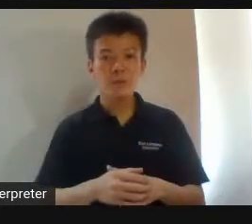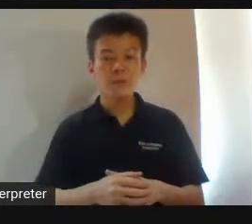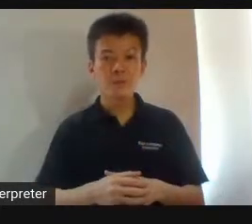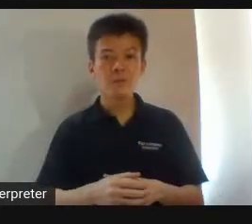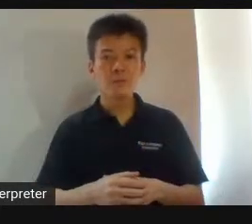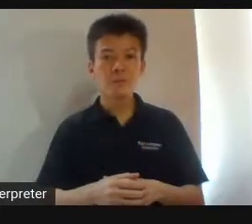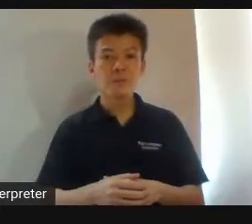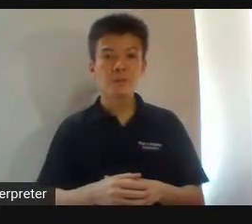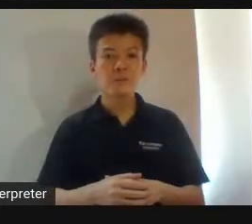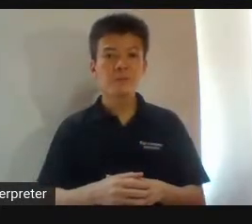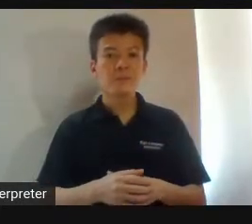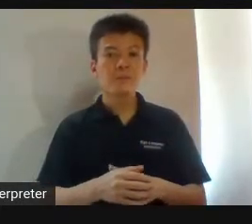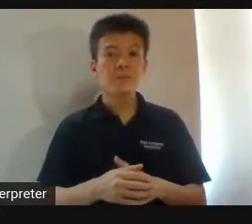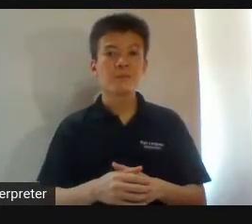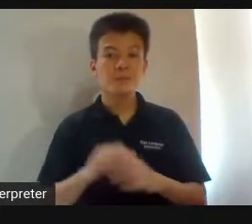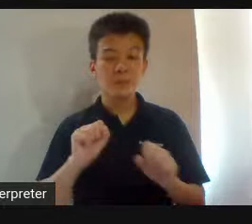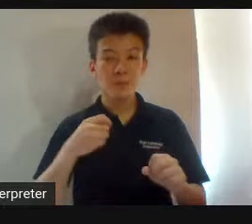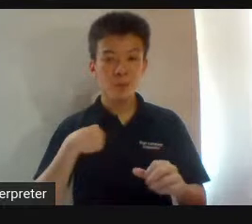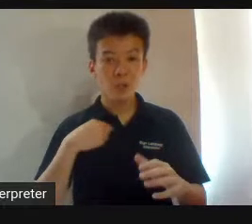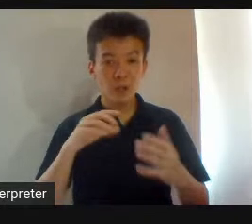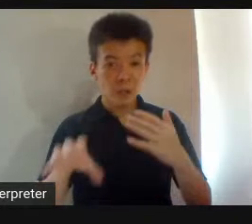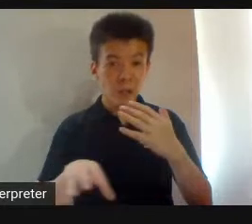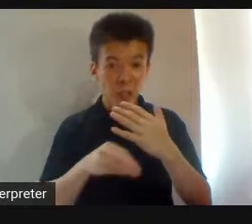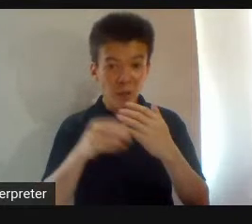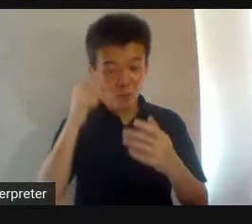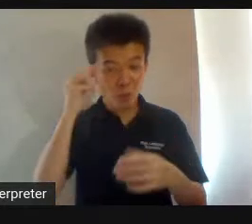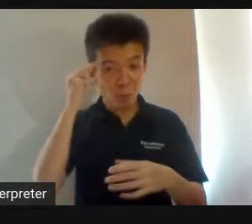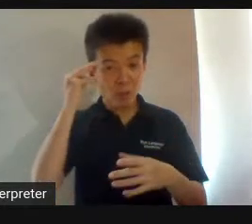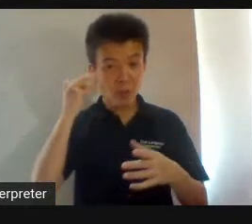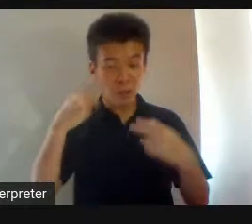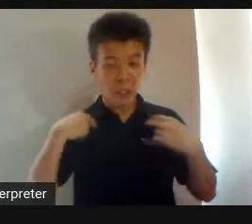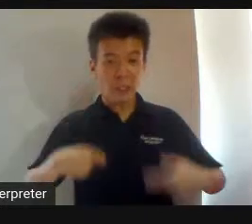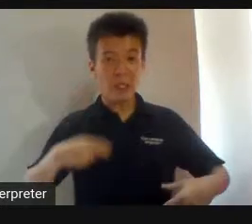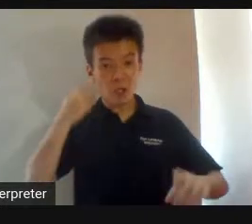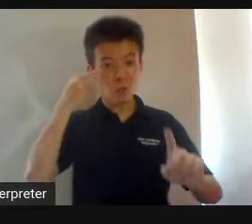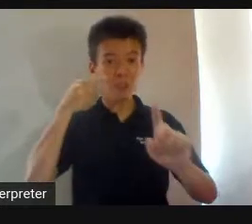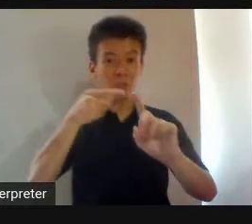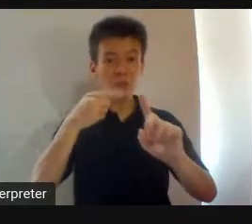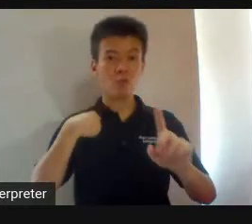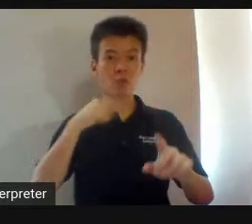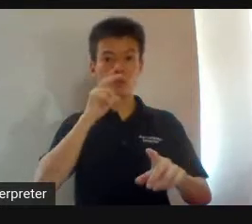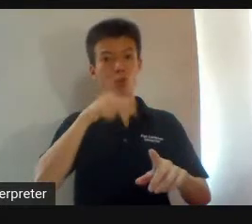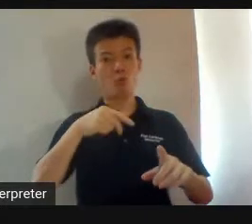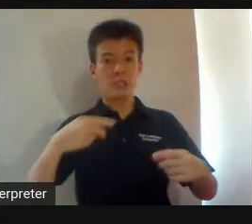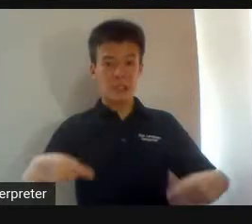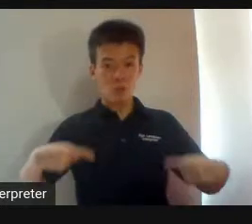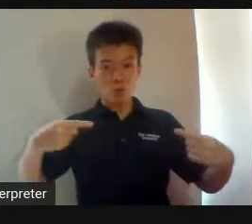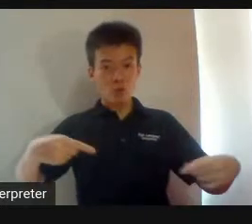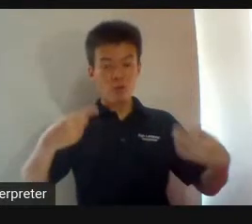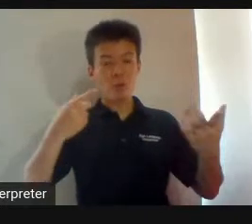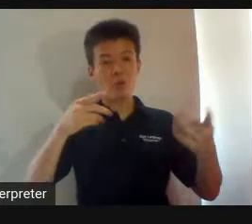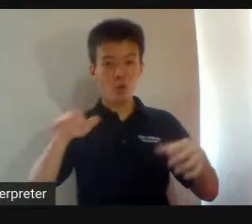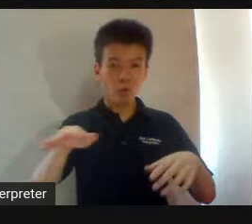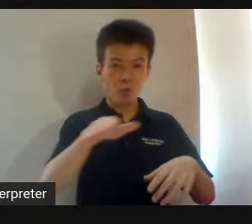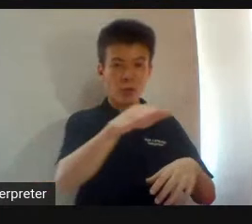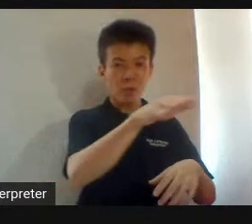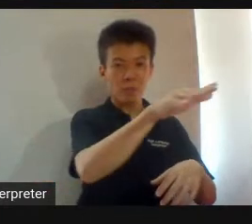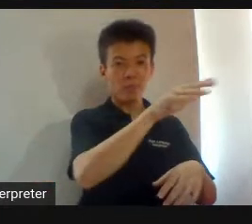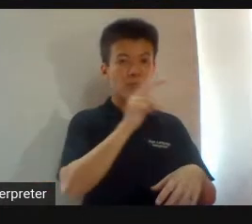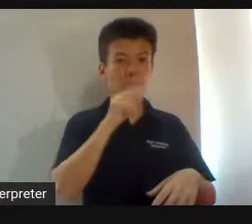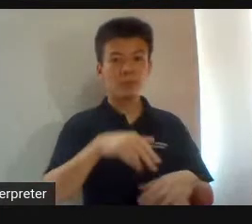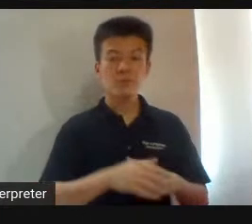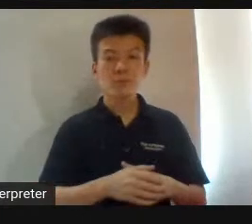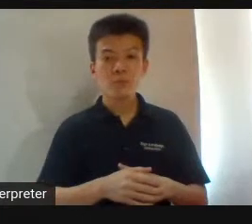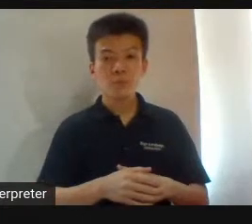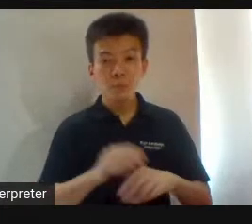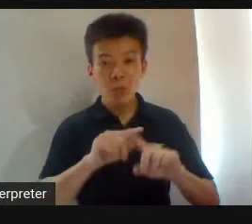Yeah. Can I just add, like, for a mental health perspective, right? So we don't need wheelchairs or ramps or anything like that. But